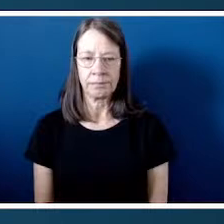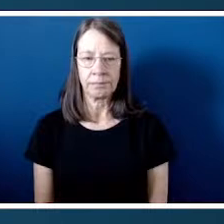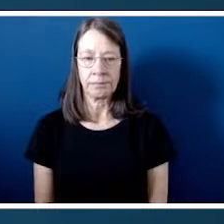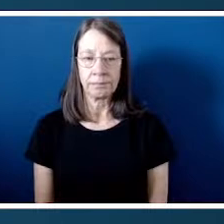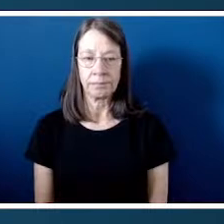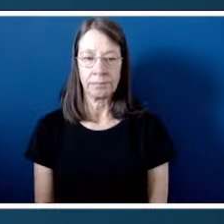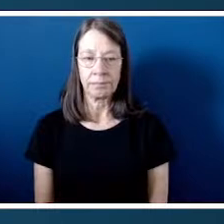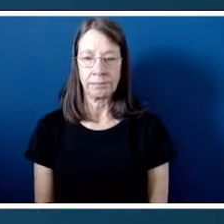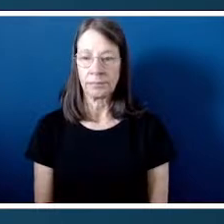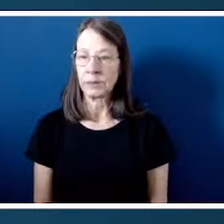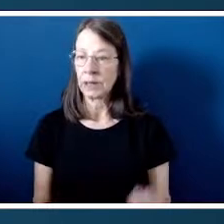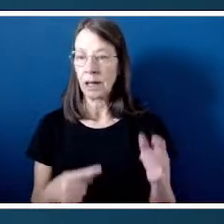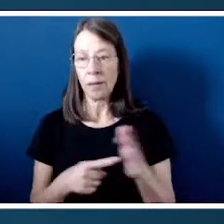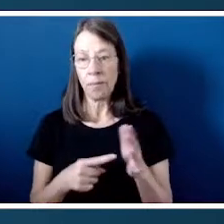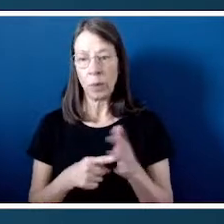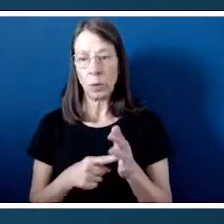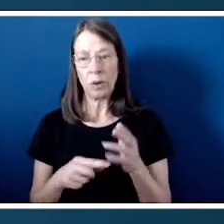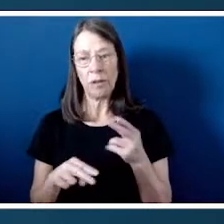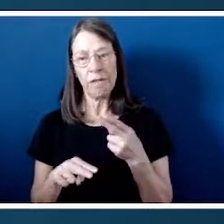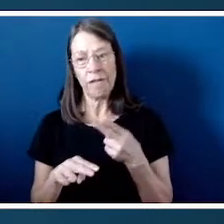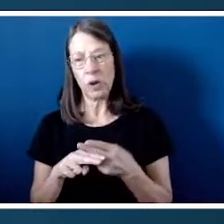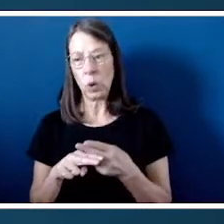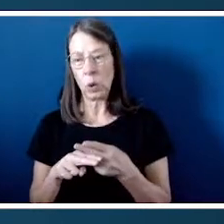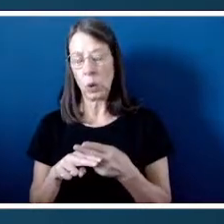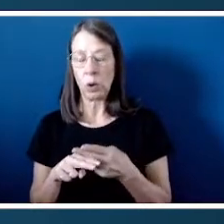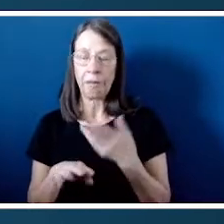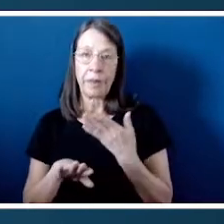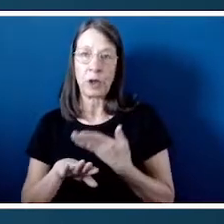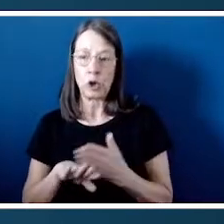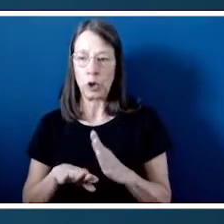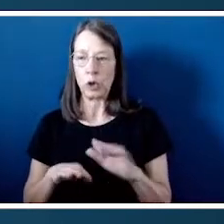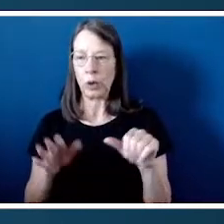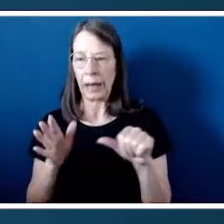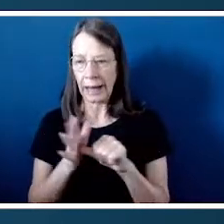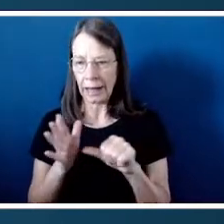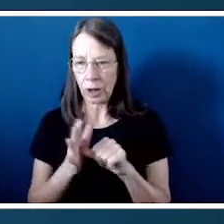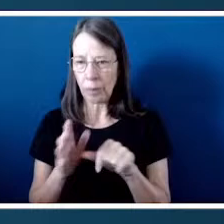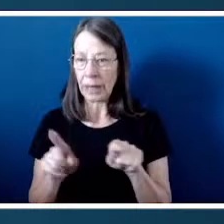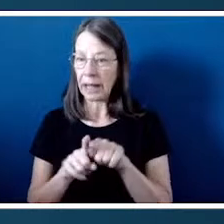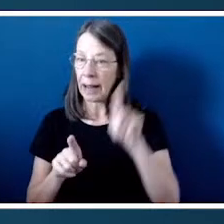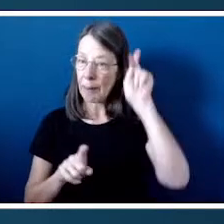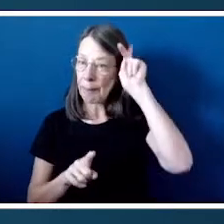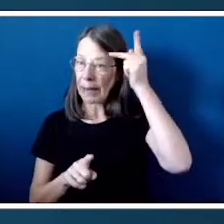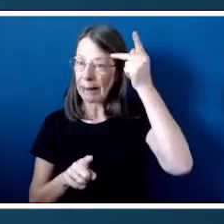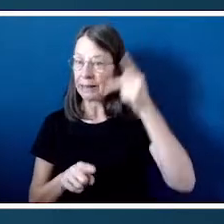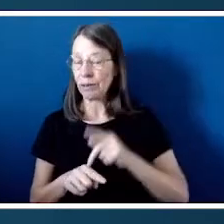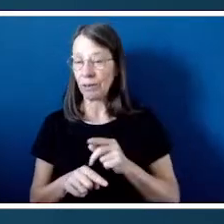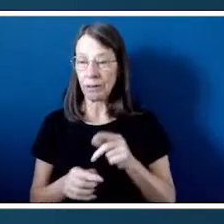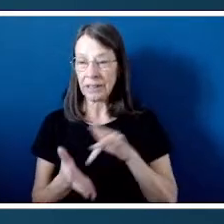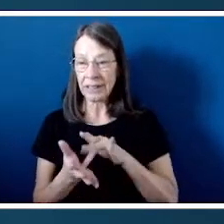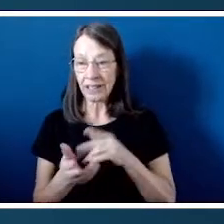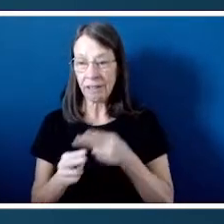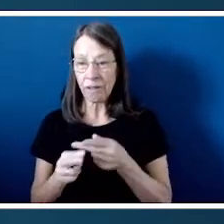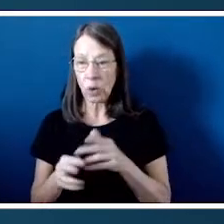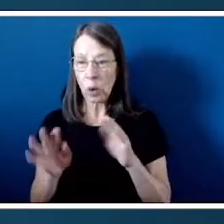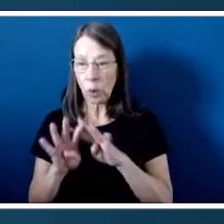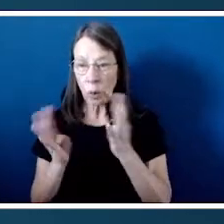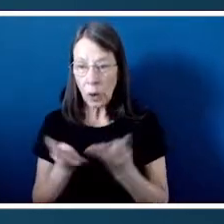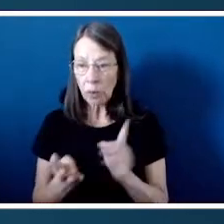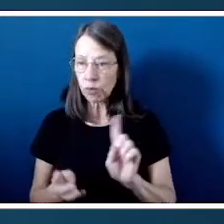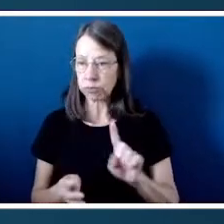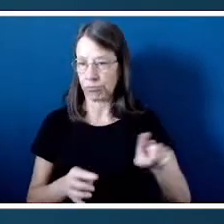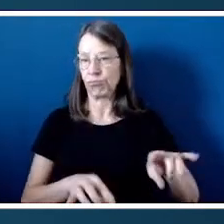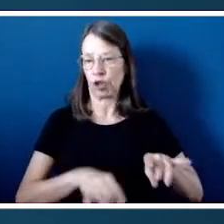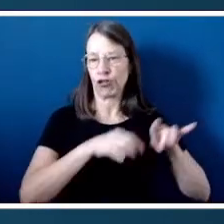economic and political center of the world. In an expanded partnership, I envision the potential